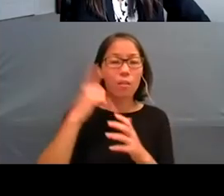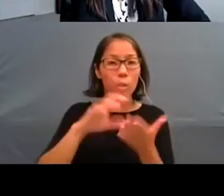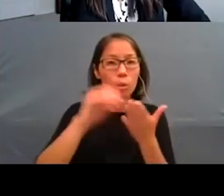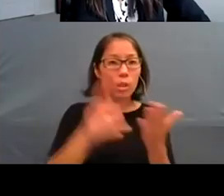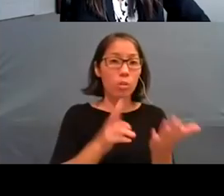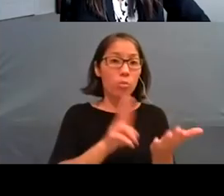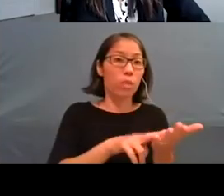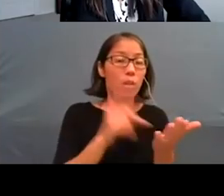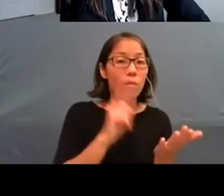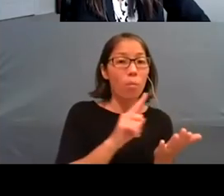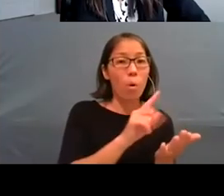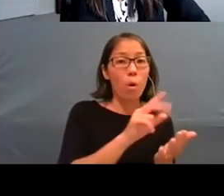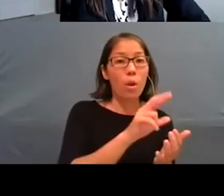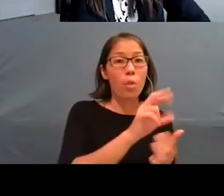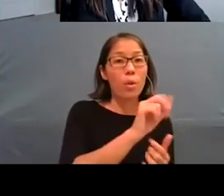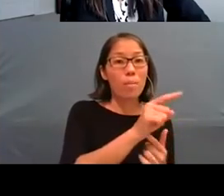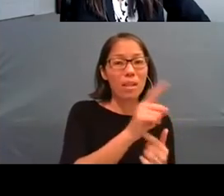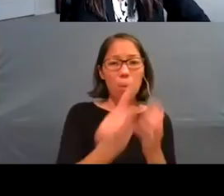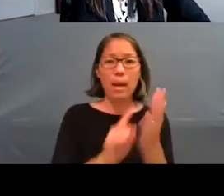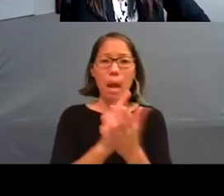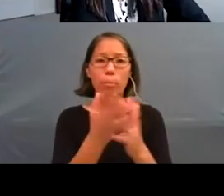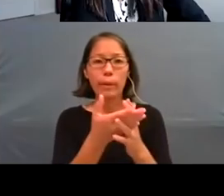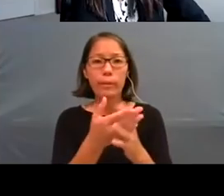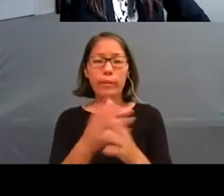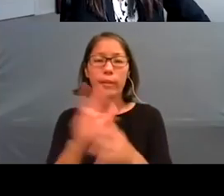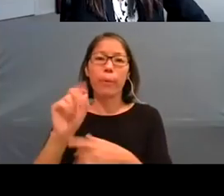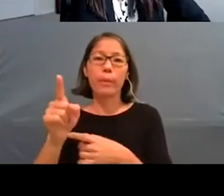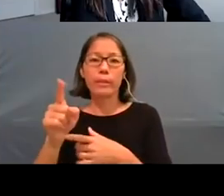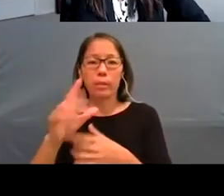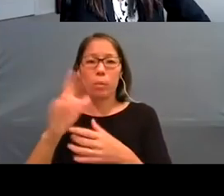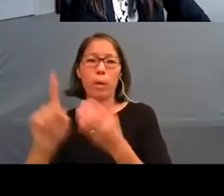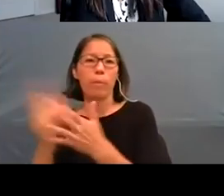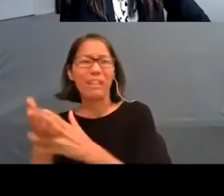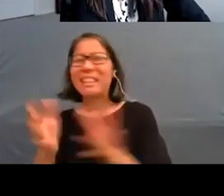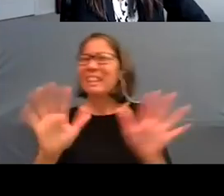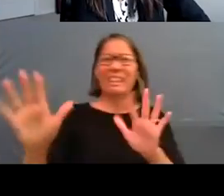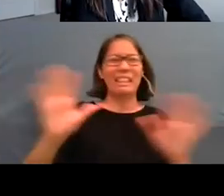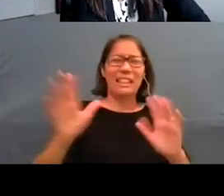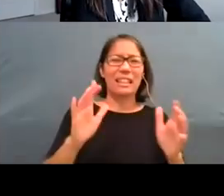30-minute sessions with an hour in between them, and could make present a challenge for parents with childcare issues.